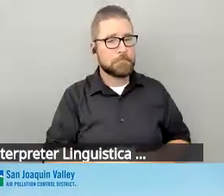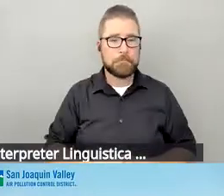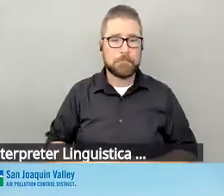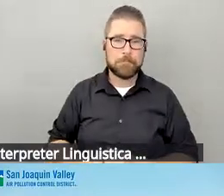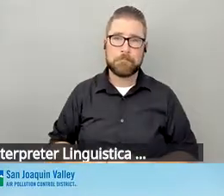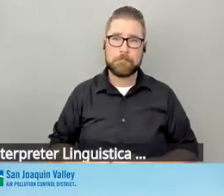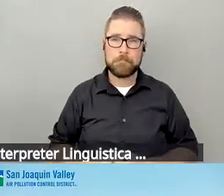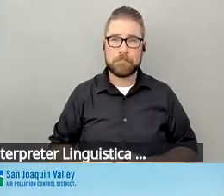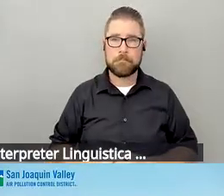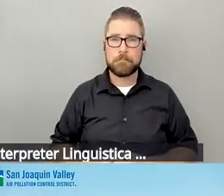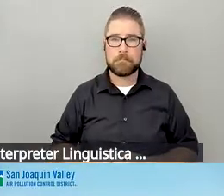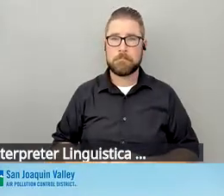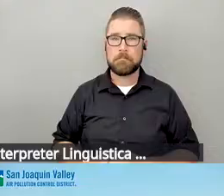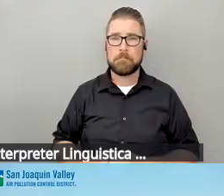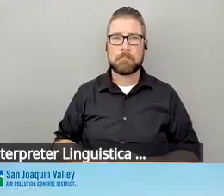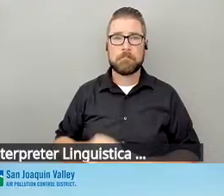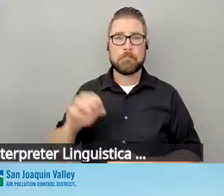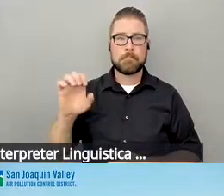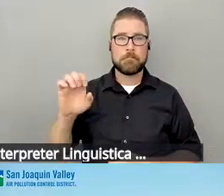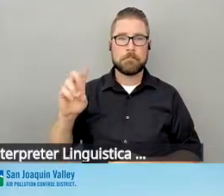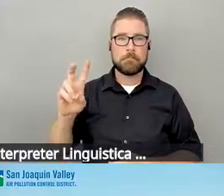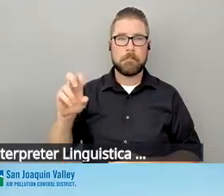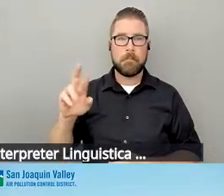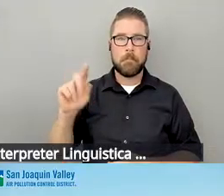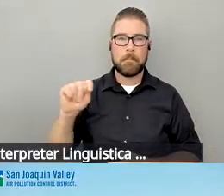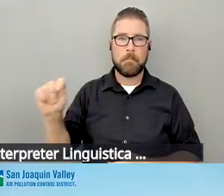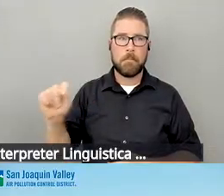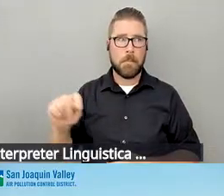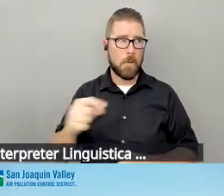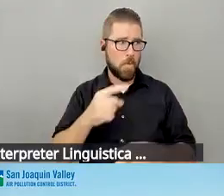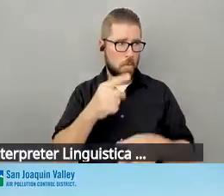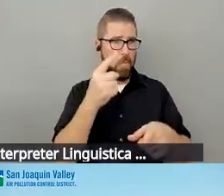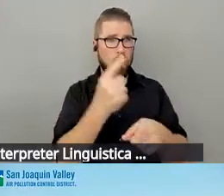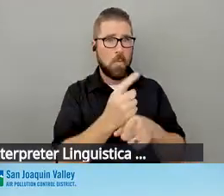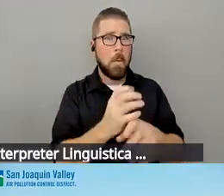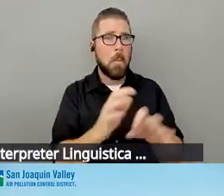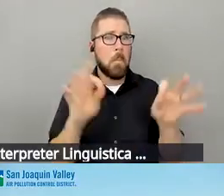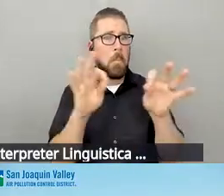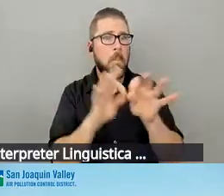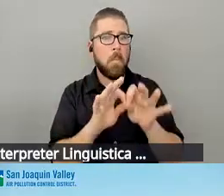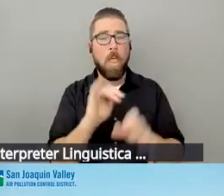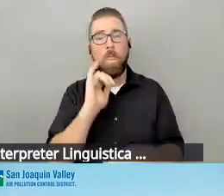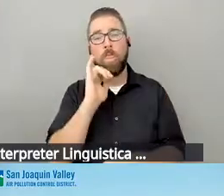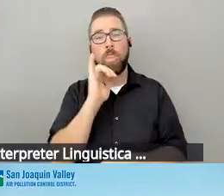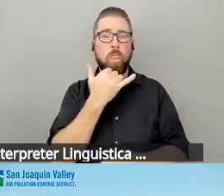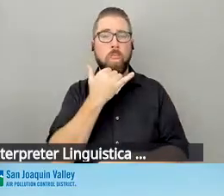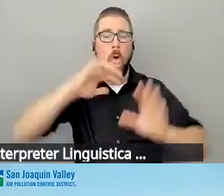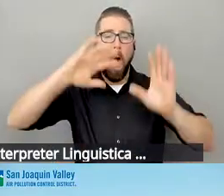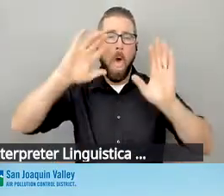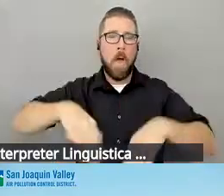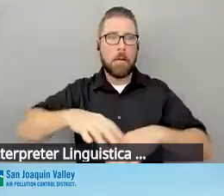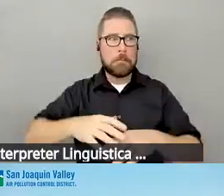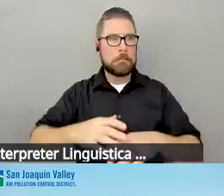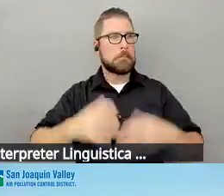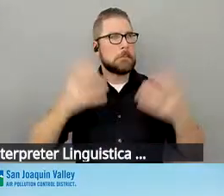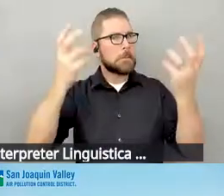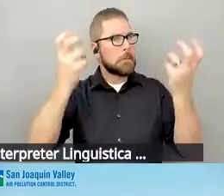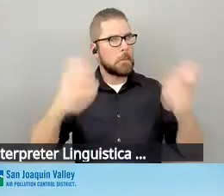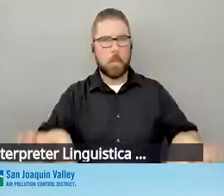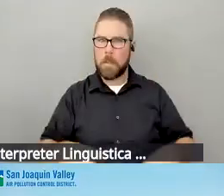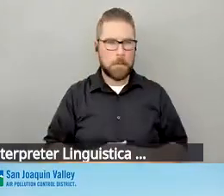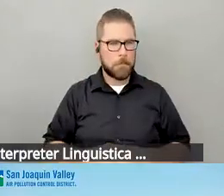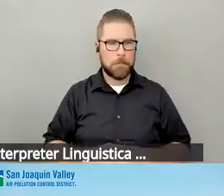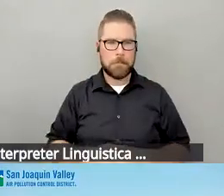Yeah, we can't afford to drop the ball on that. This is Laura. Yeah, thank you, Margo, for that question.